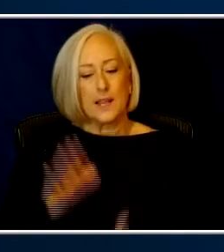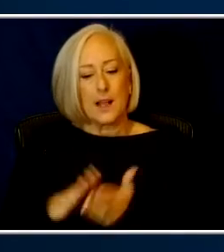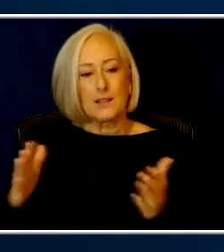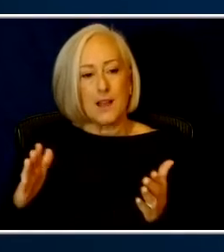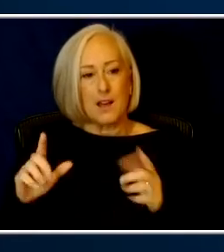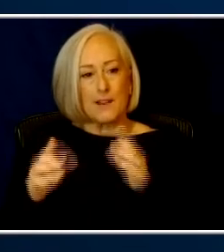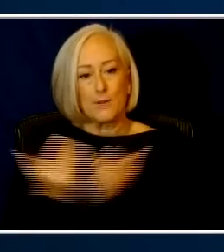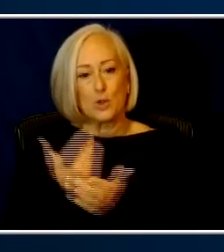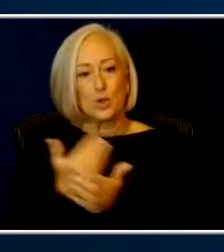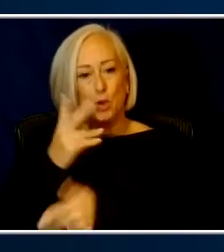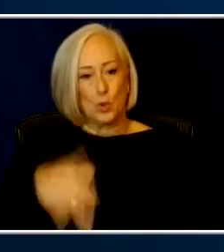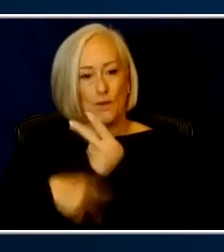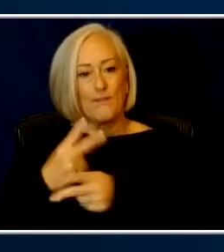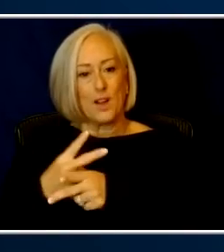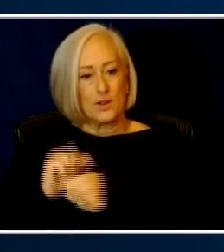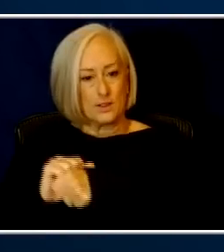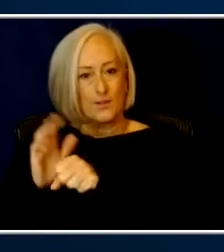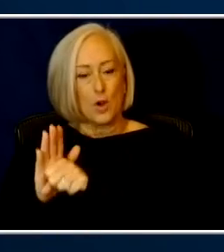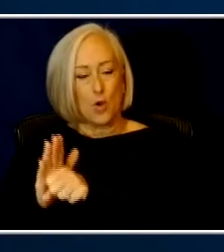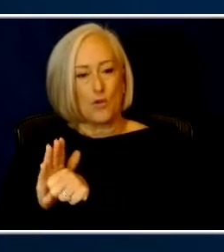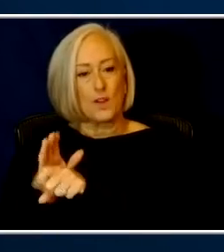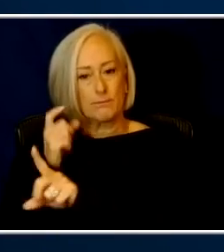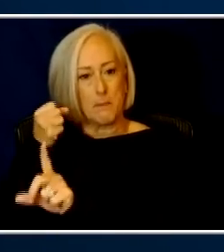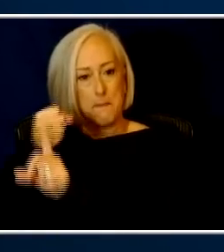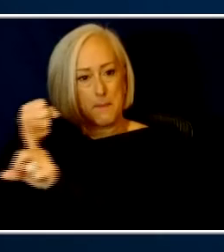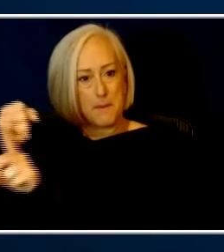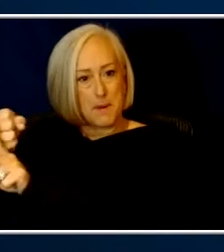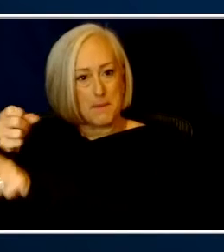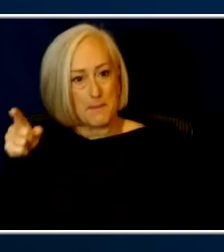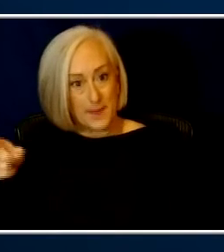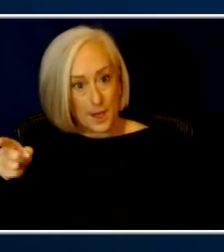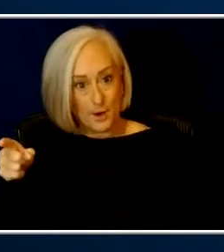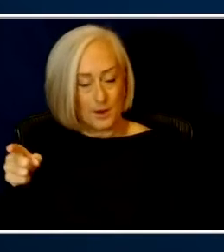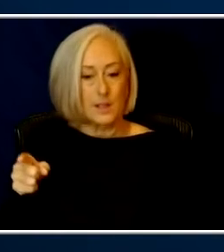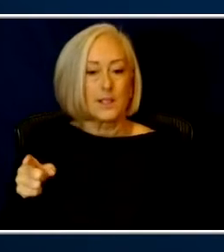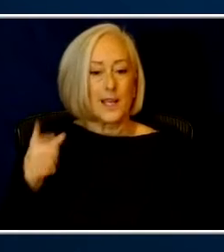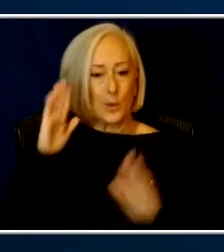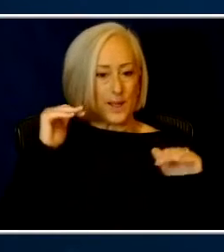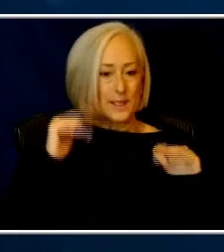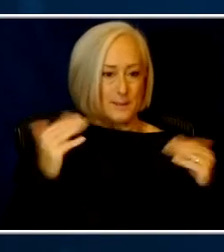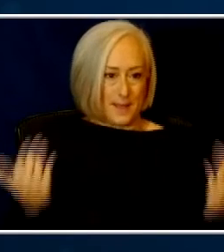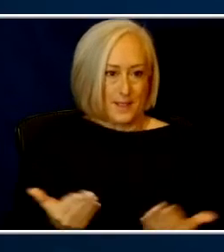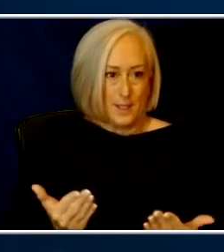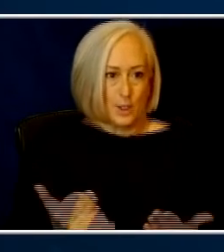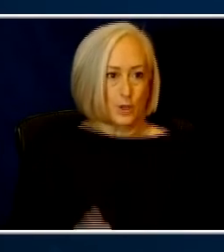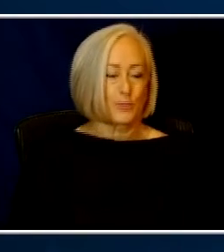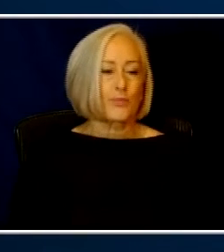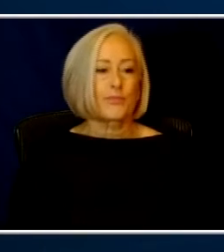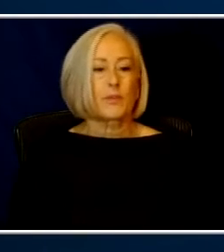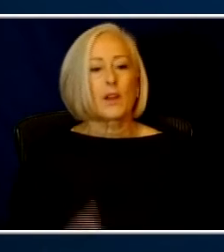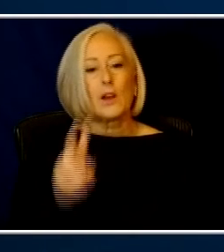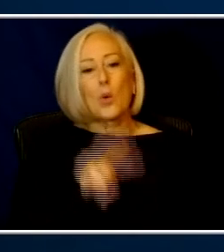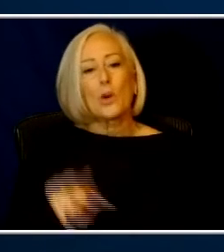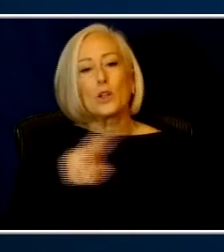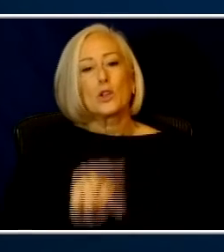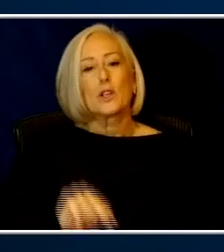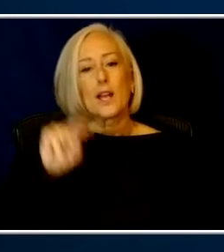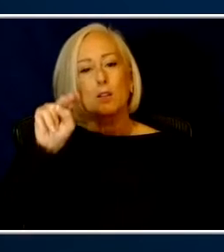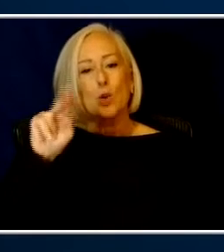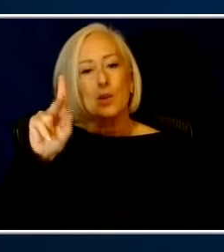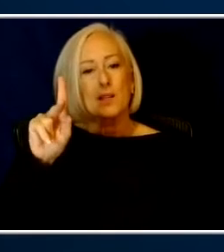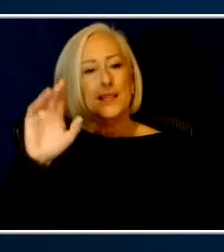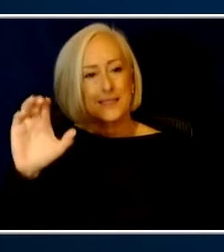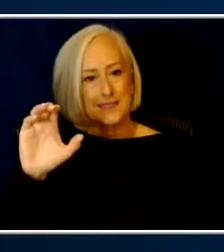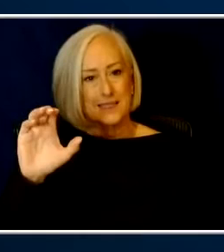Yeah, so Dr. Stewart, as you look at the Northland for this year, you guys still obviously have quite a few you had 16